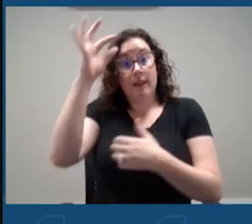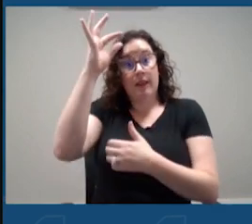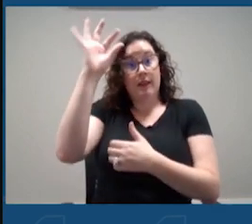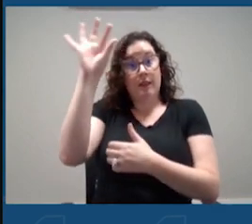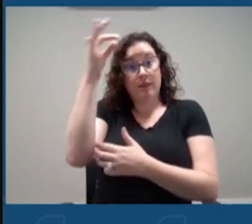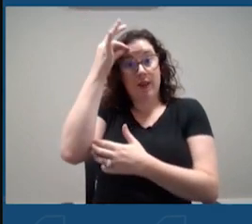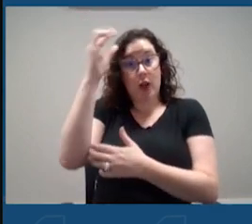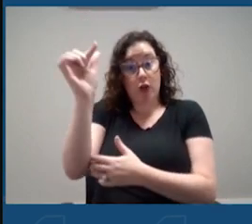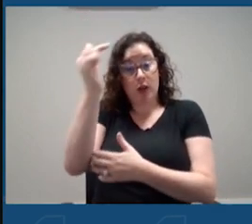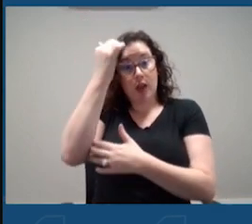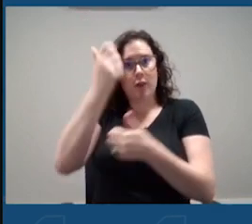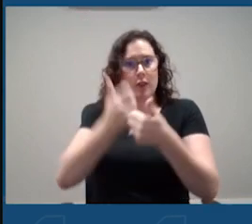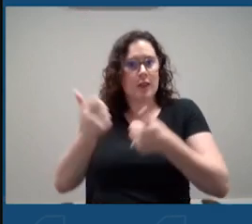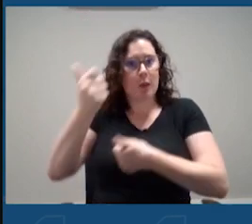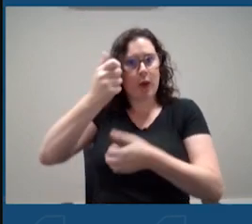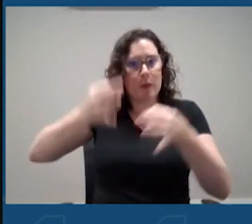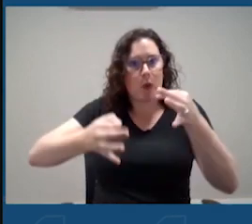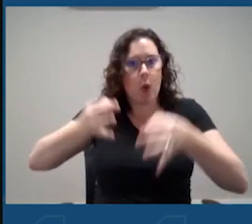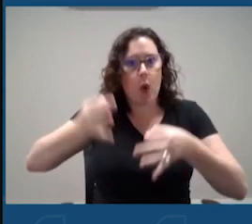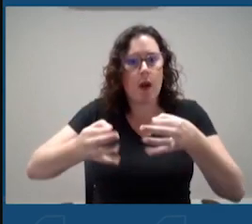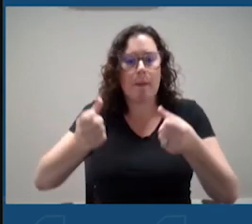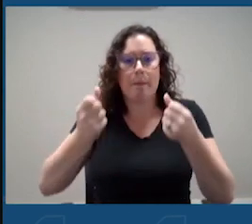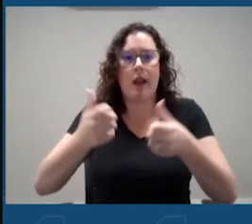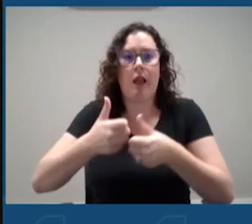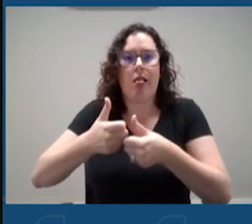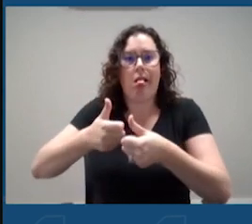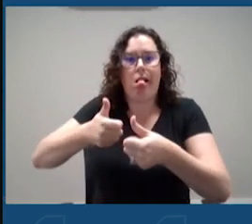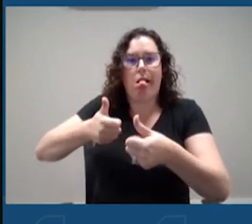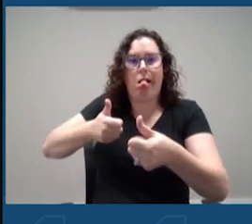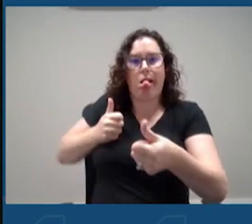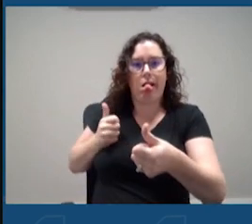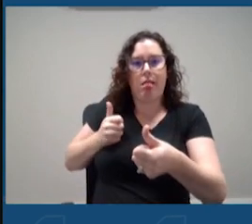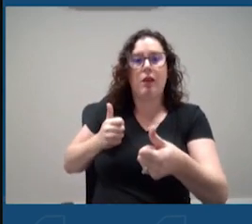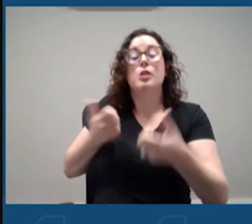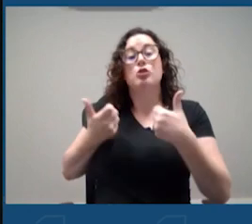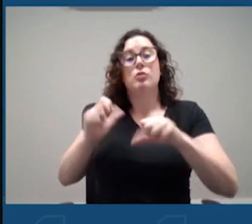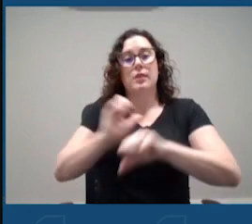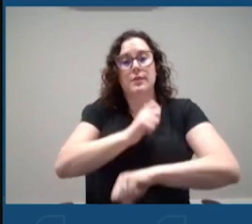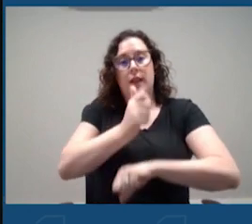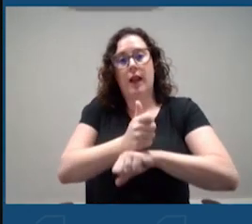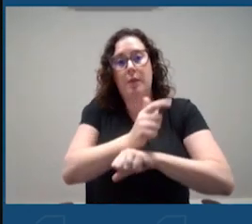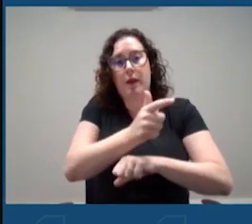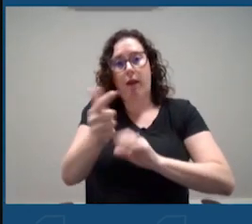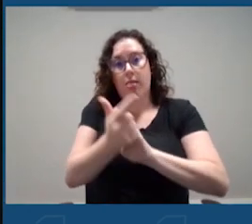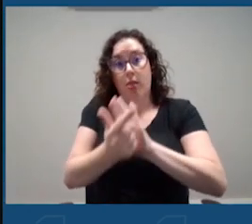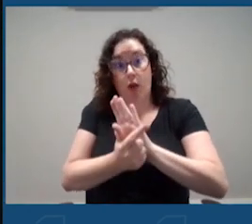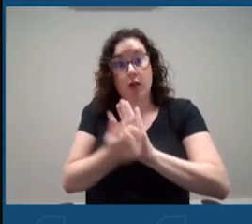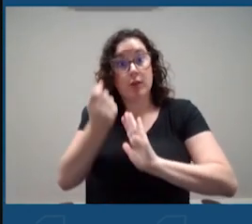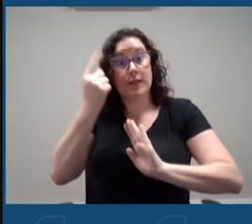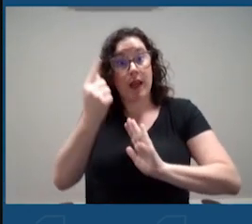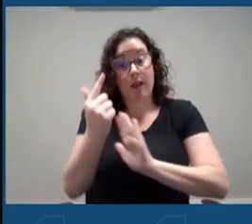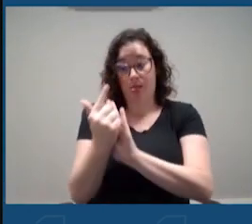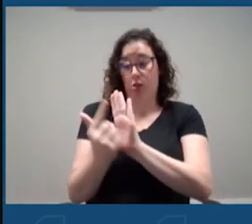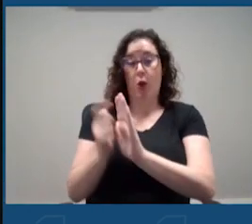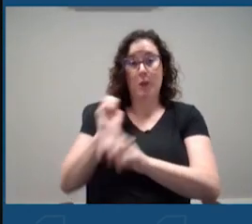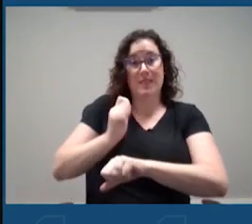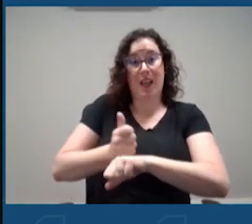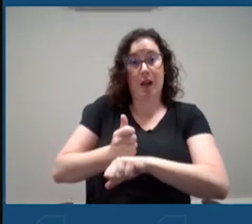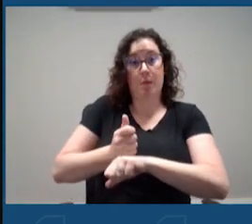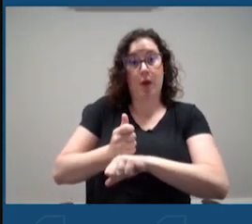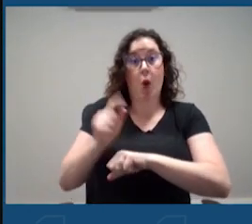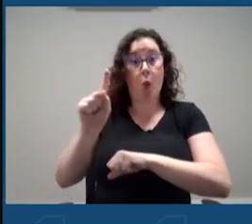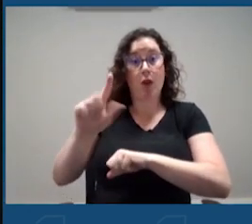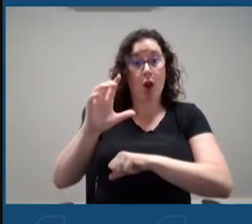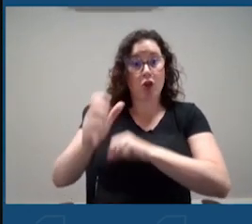Supreme Court, I should say. We've tried to have gun laws in place. We had a gun law in place for over 100 years here in New York, 100